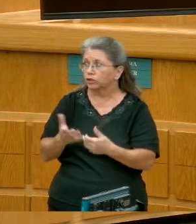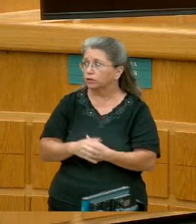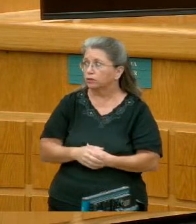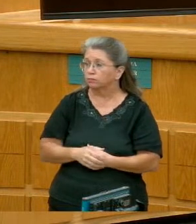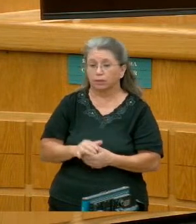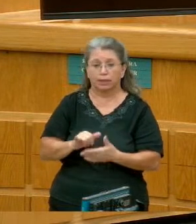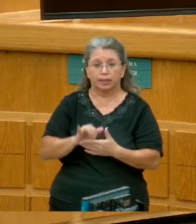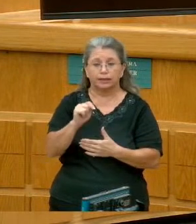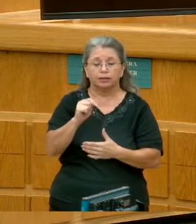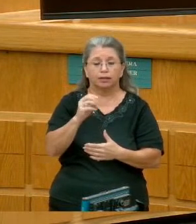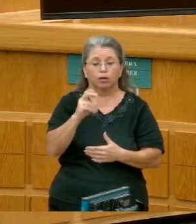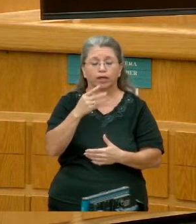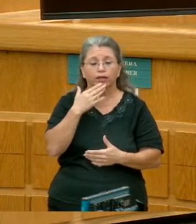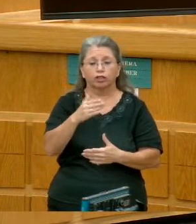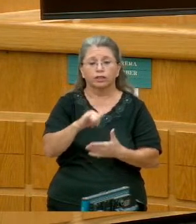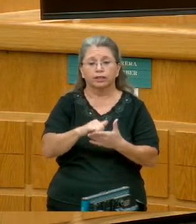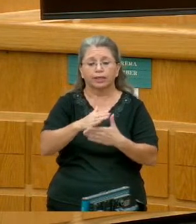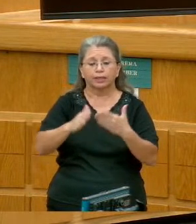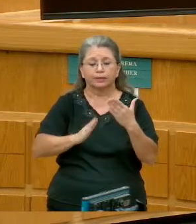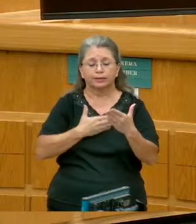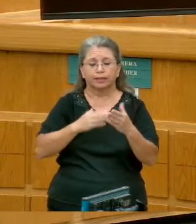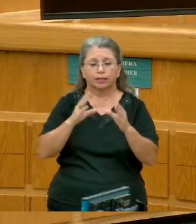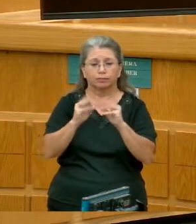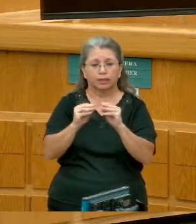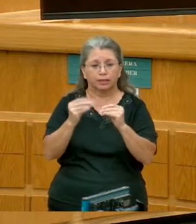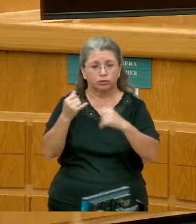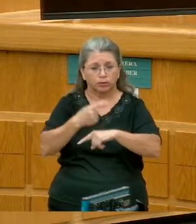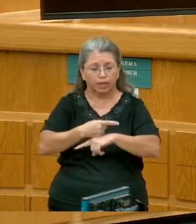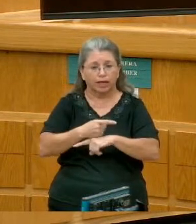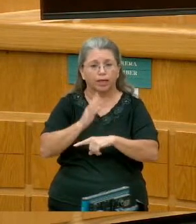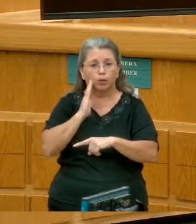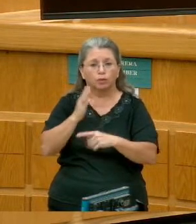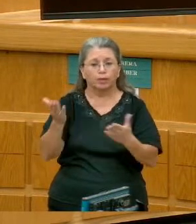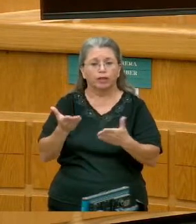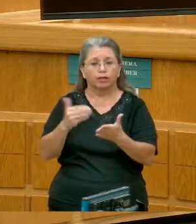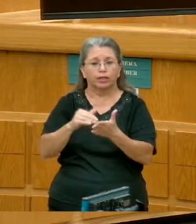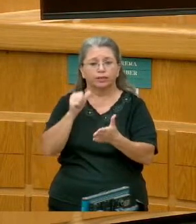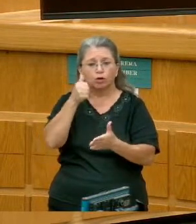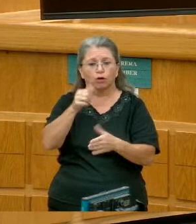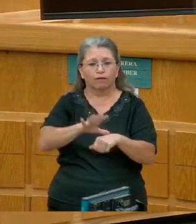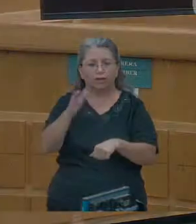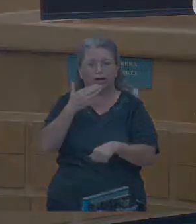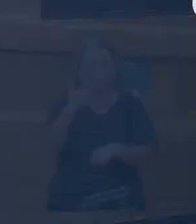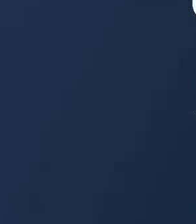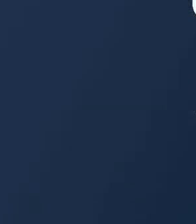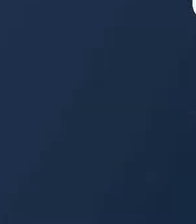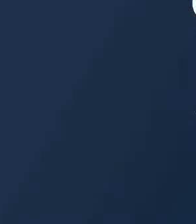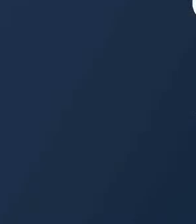Okay, that's it. Okay, good. That concludes our briefing for today. We'll be back tomorrow at 5 o'clock. Thank you.